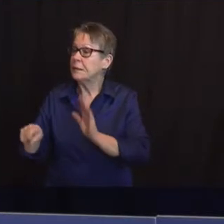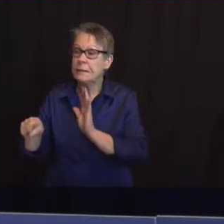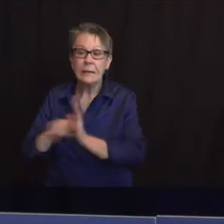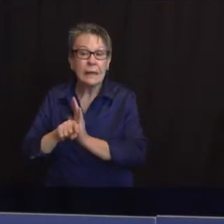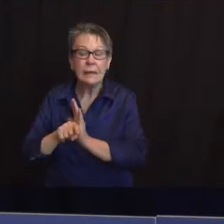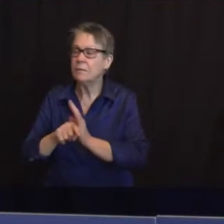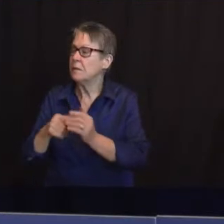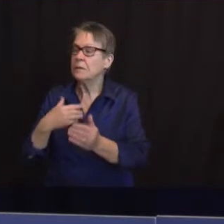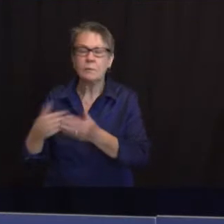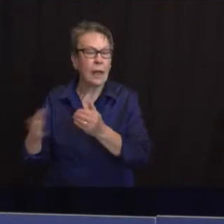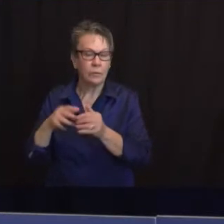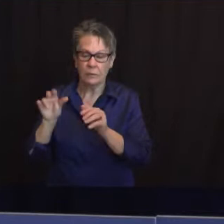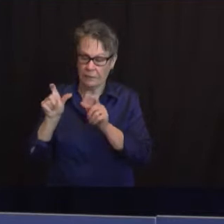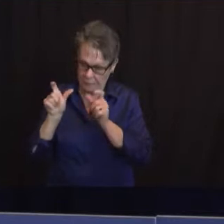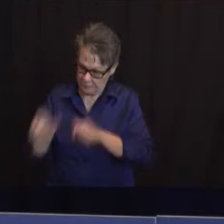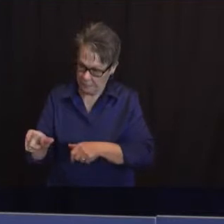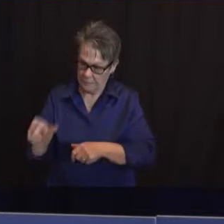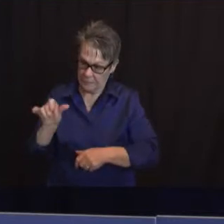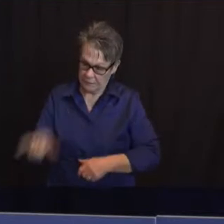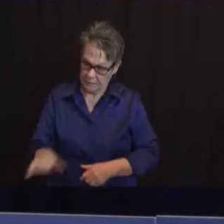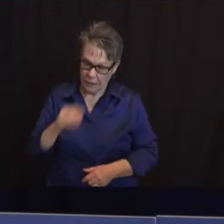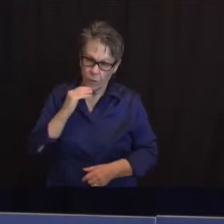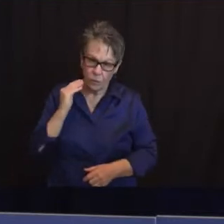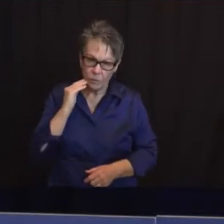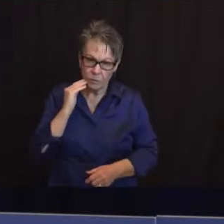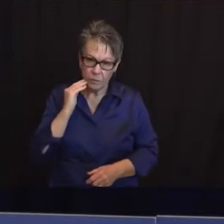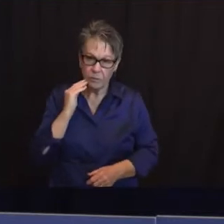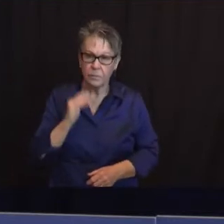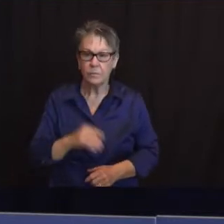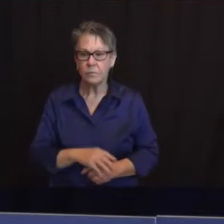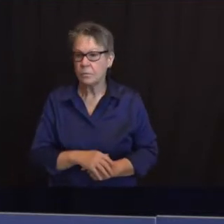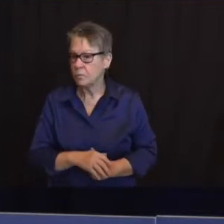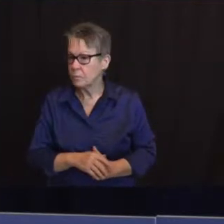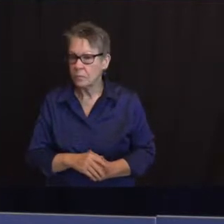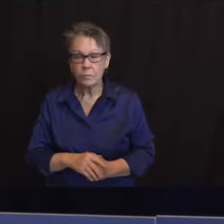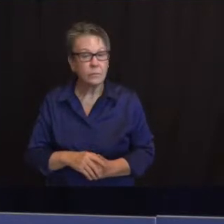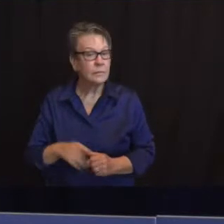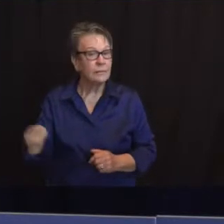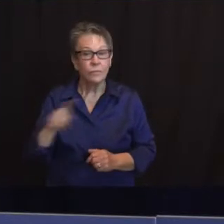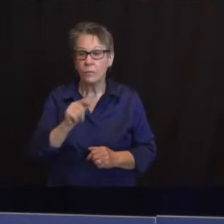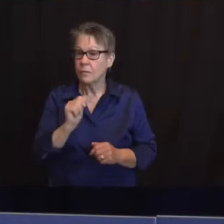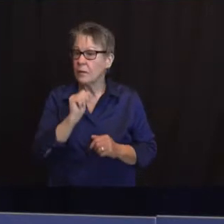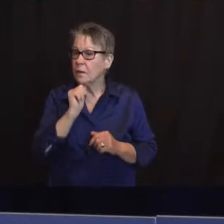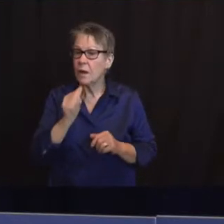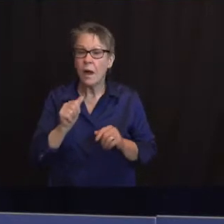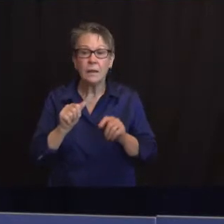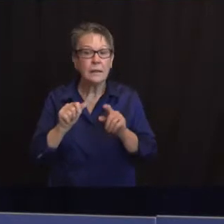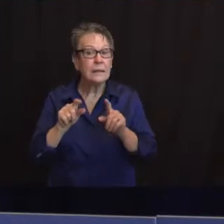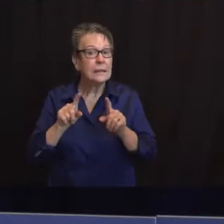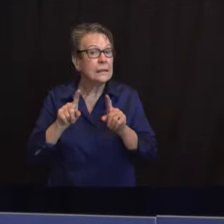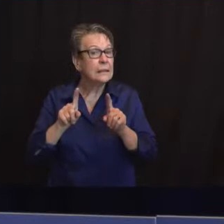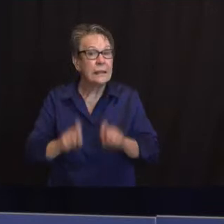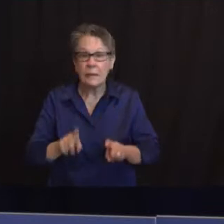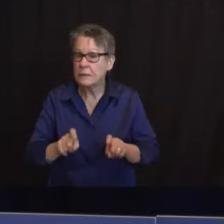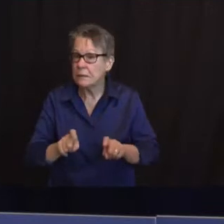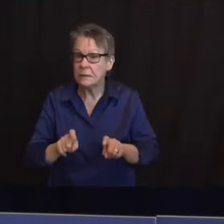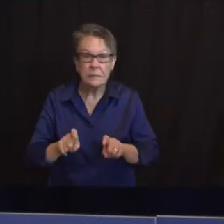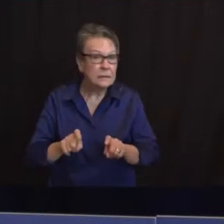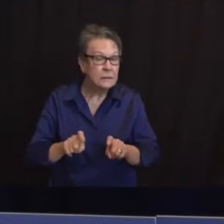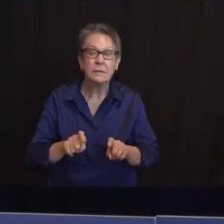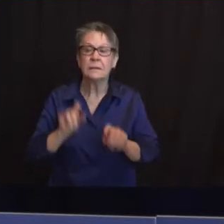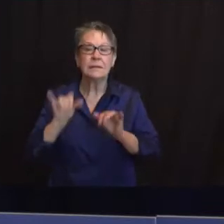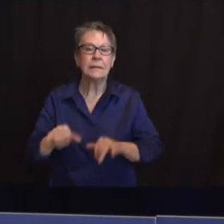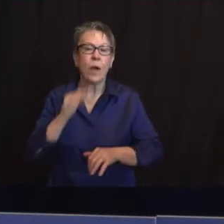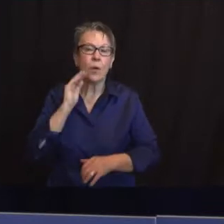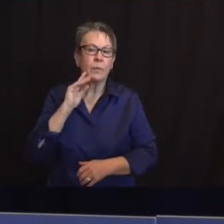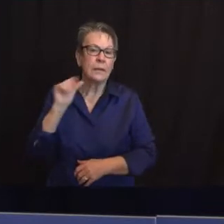self-quarantine for 10 days after travel. So moving on to my daily report, there thankfully are